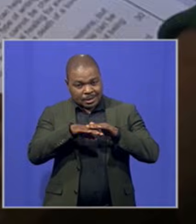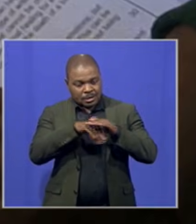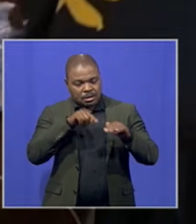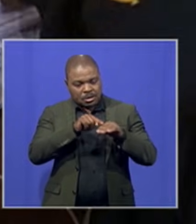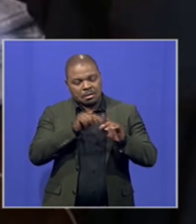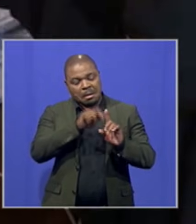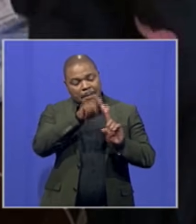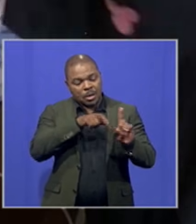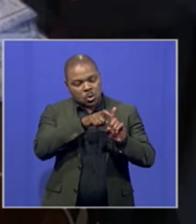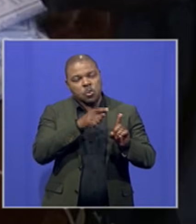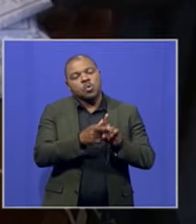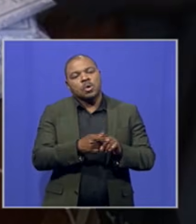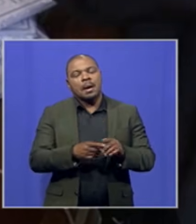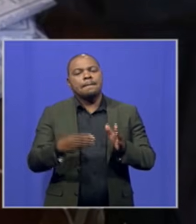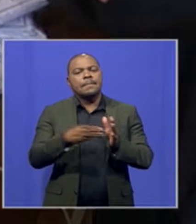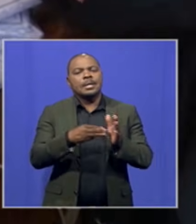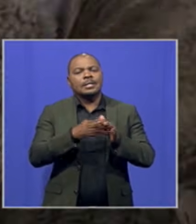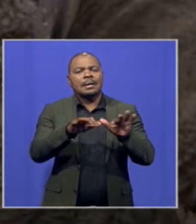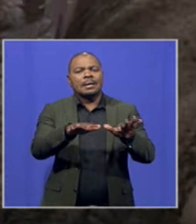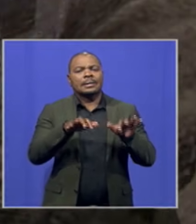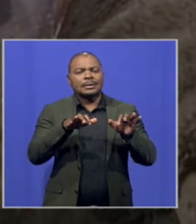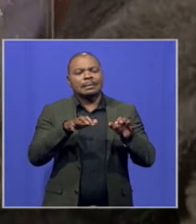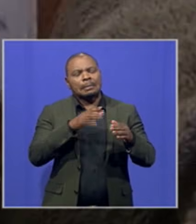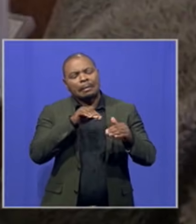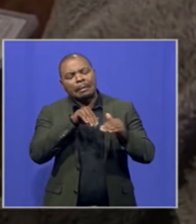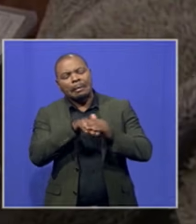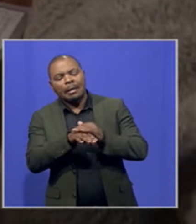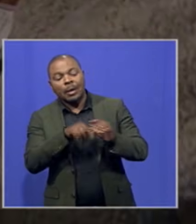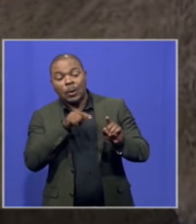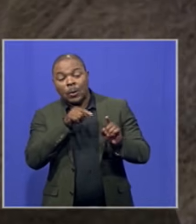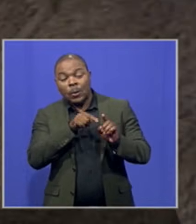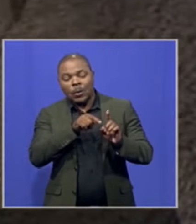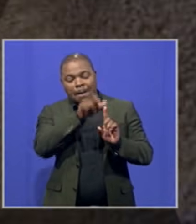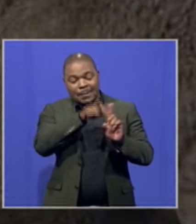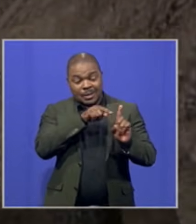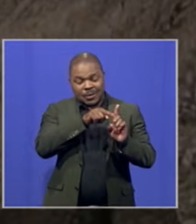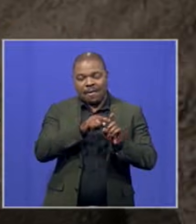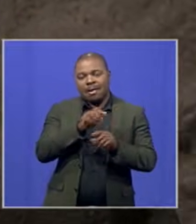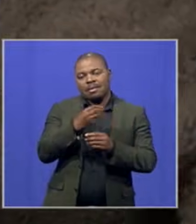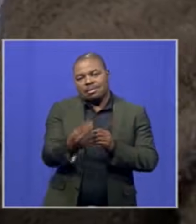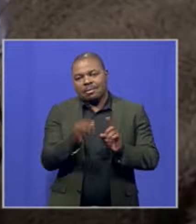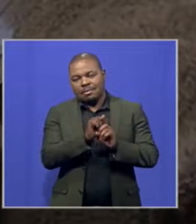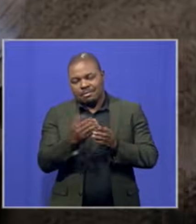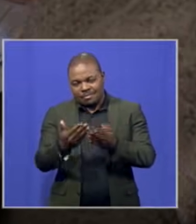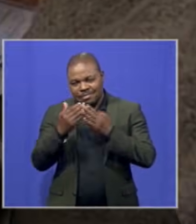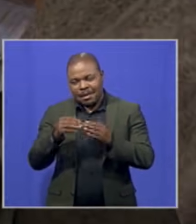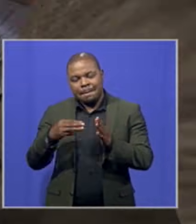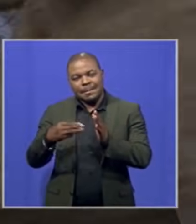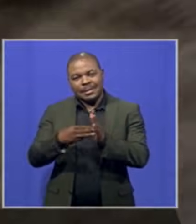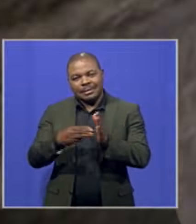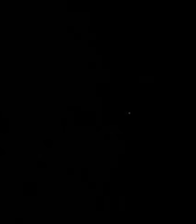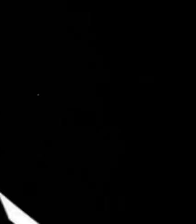ya molao ditlhatlhobong tsa matriki tsa selemong sena ke motswadi wa e mongwe wa barutwana ba qoswang ka boqhekanyetsi.